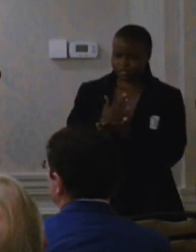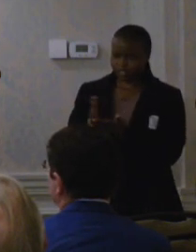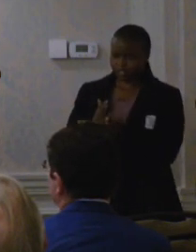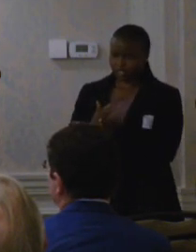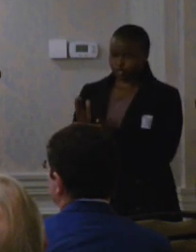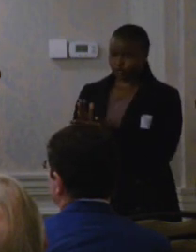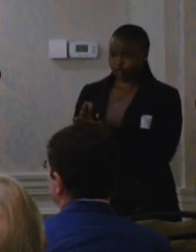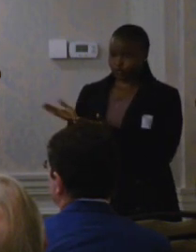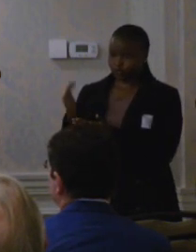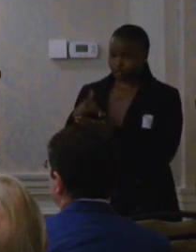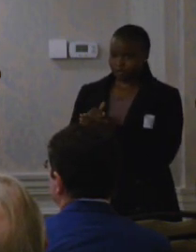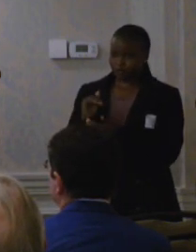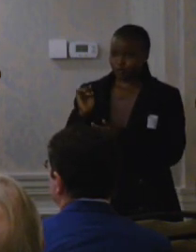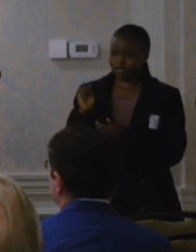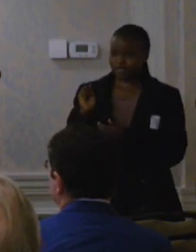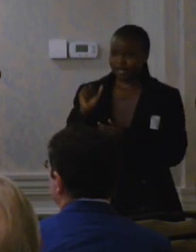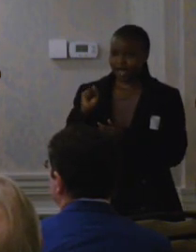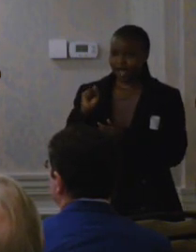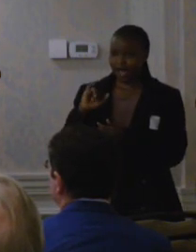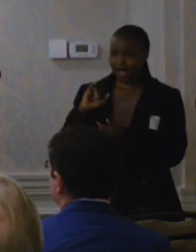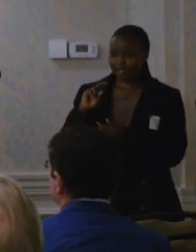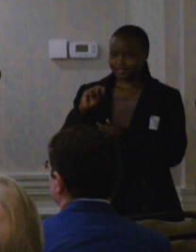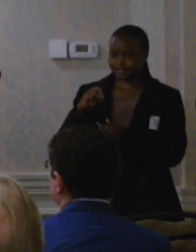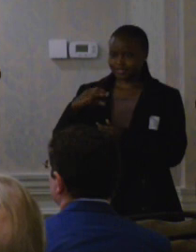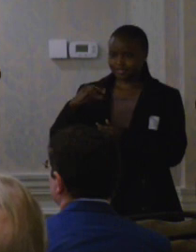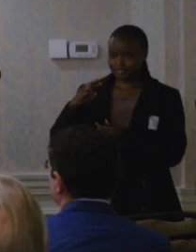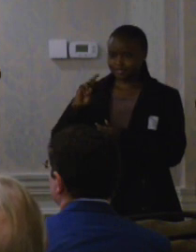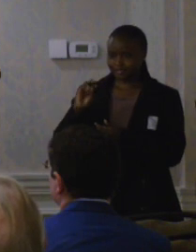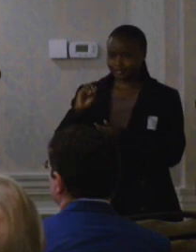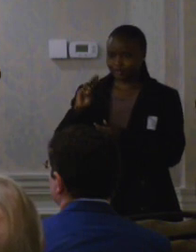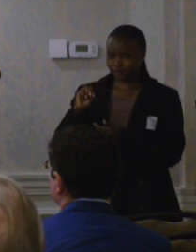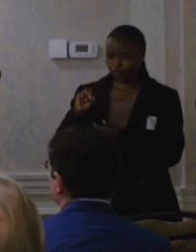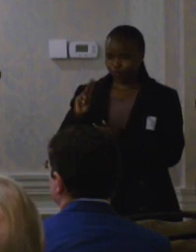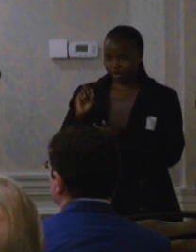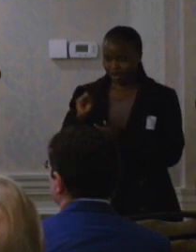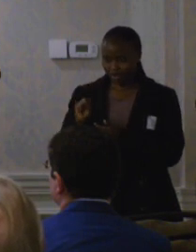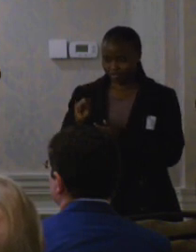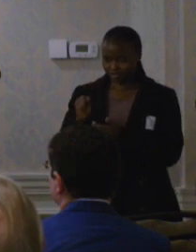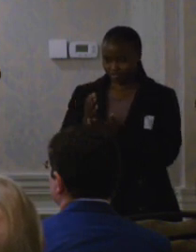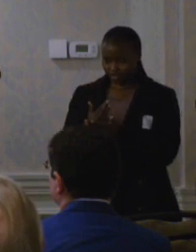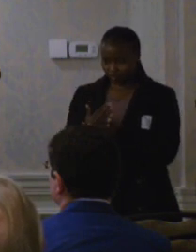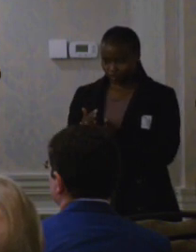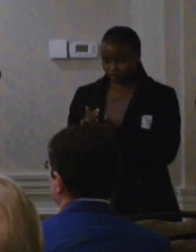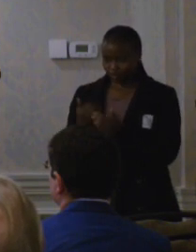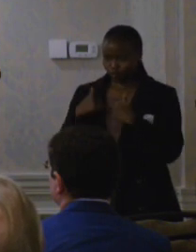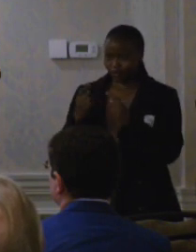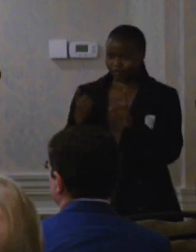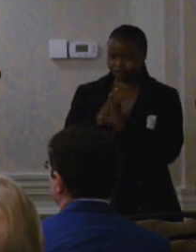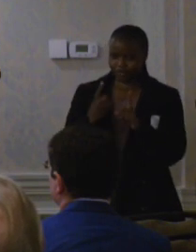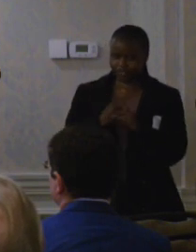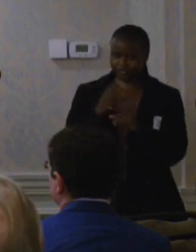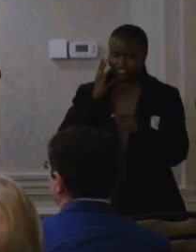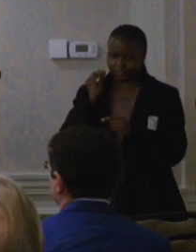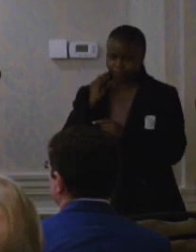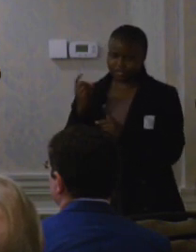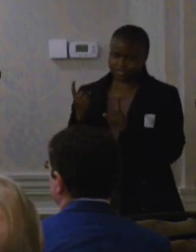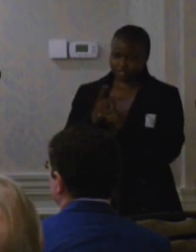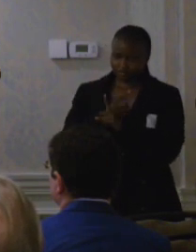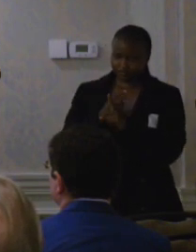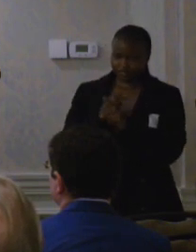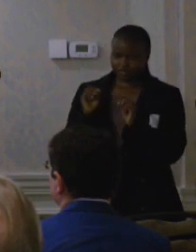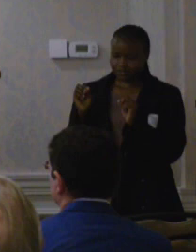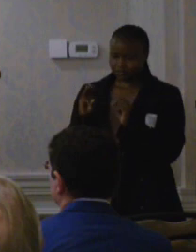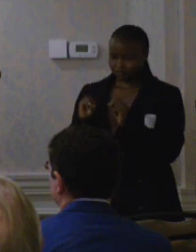the asynchronous section to make sure about that the learner have a experience with the different modality and address about the